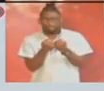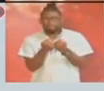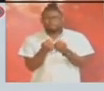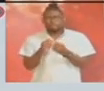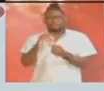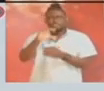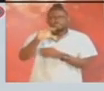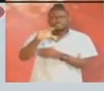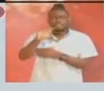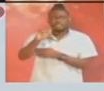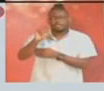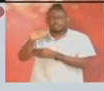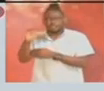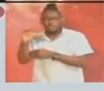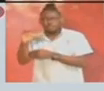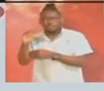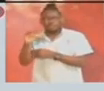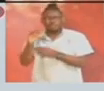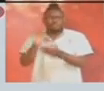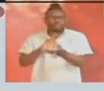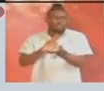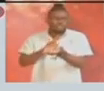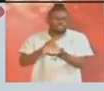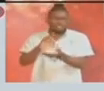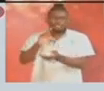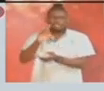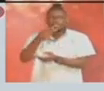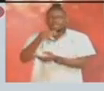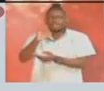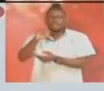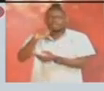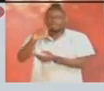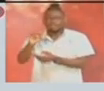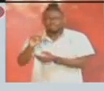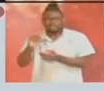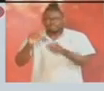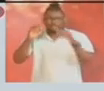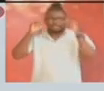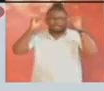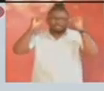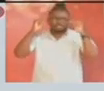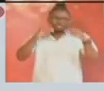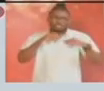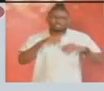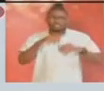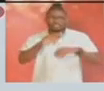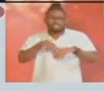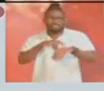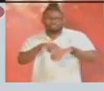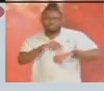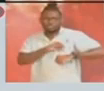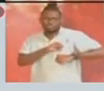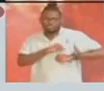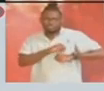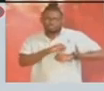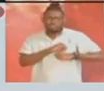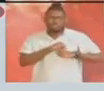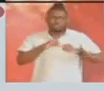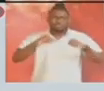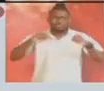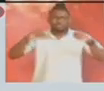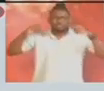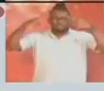Hines, Dr. Trotman, the Minister of National Security, and ultimately the Honorable Prime Minister who makes